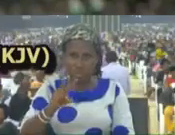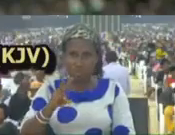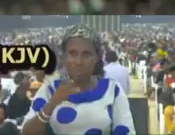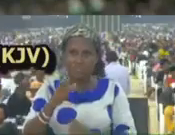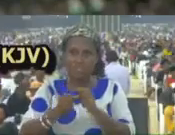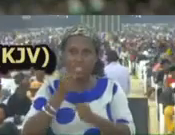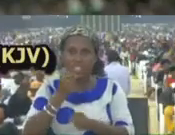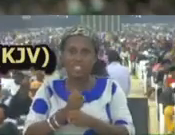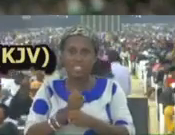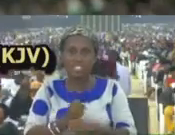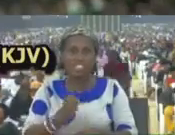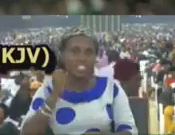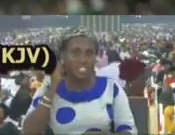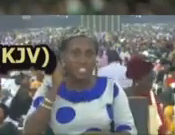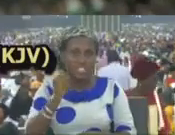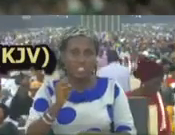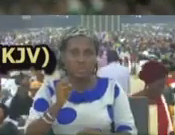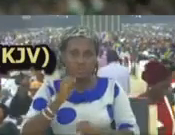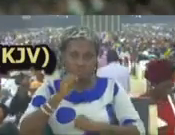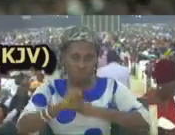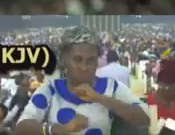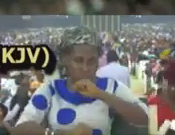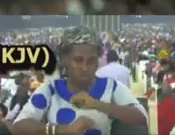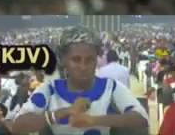she was in the night of suffering.